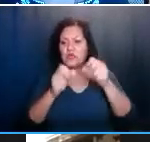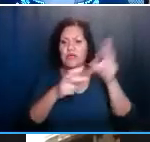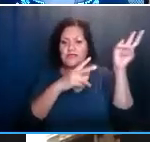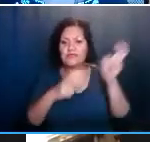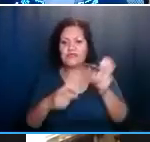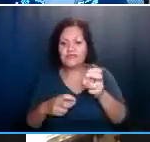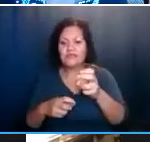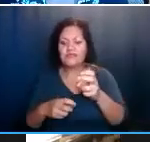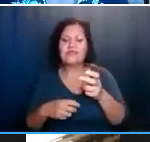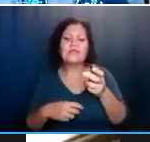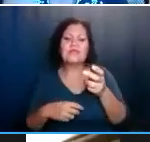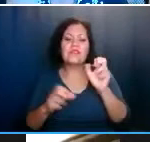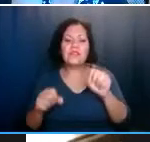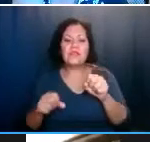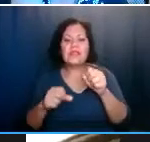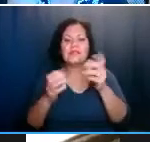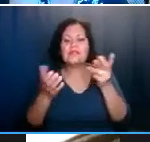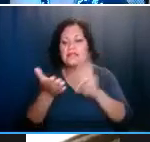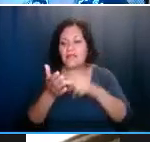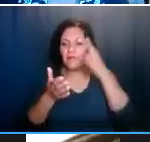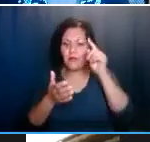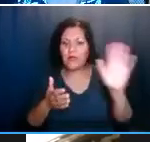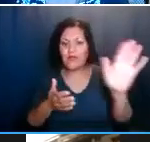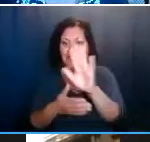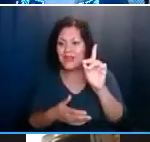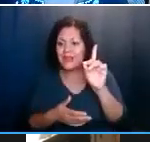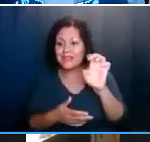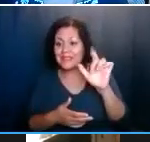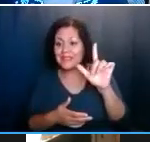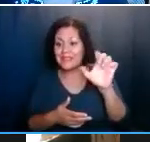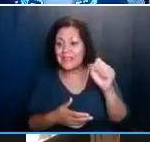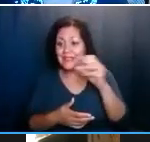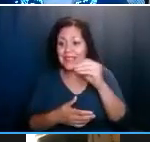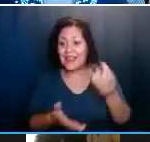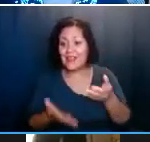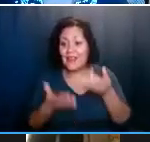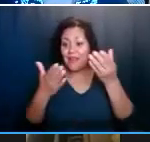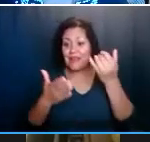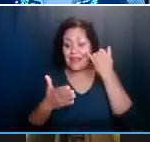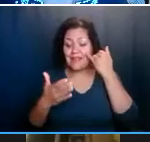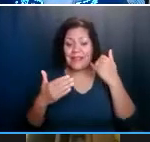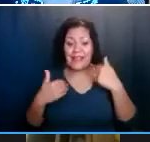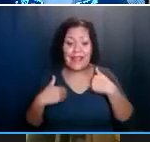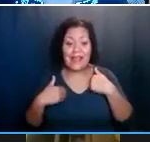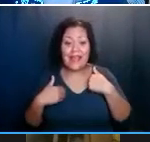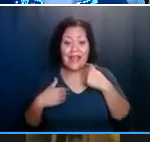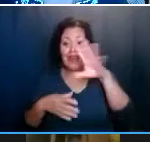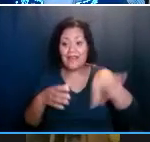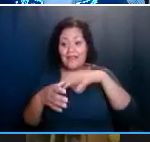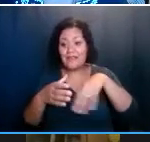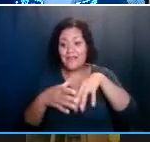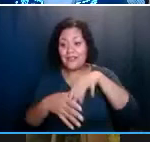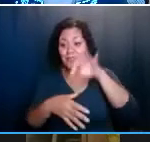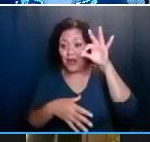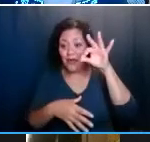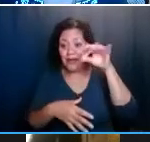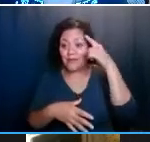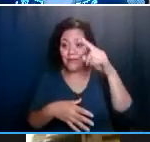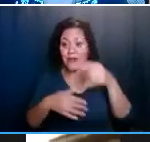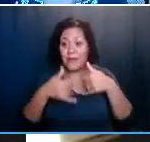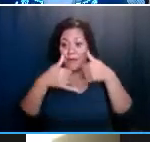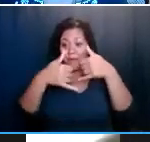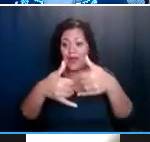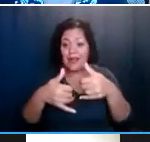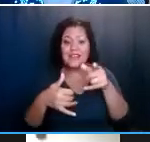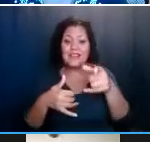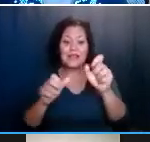deals and offers. And this is, you know, if they have a drawing at their booth where they're drawing for a prize, this is where you can enter